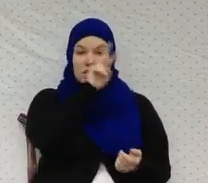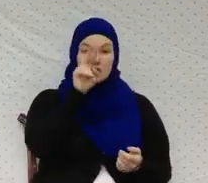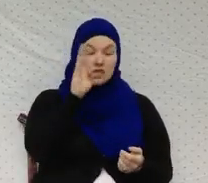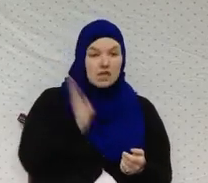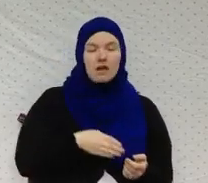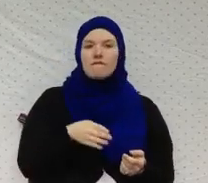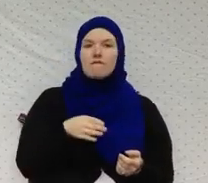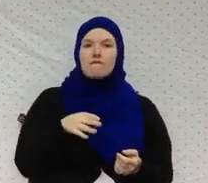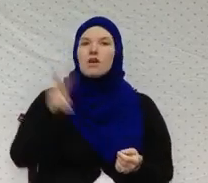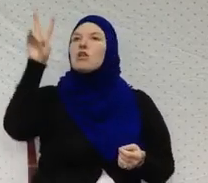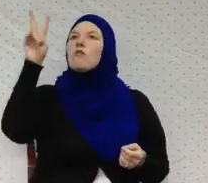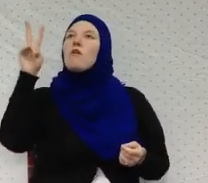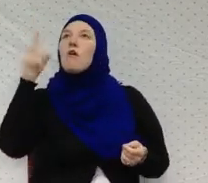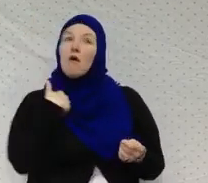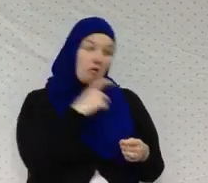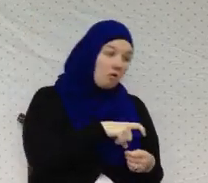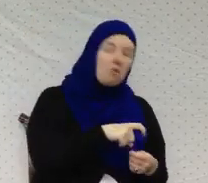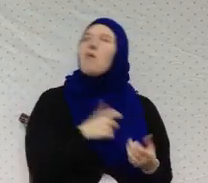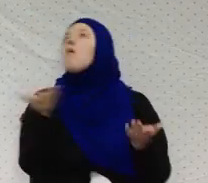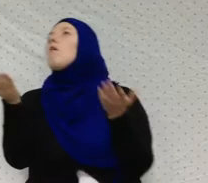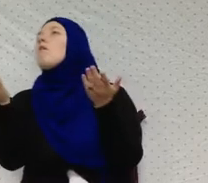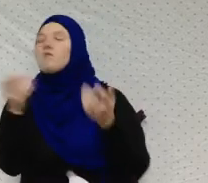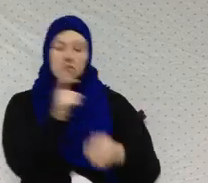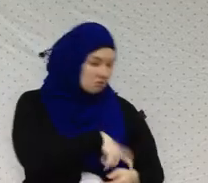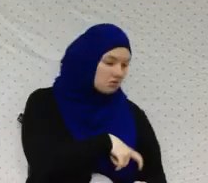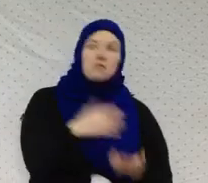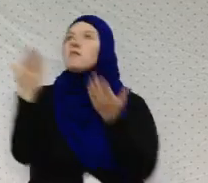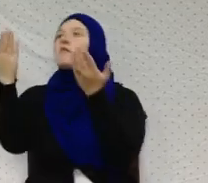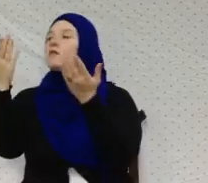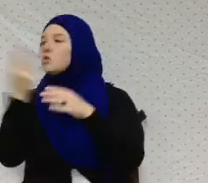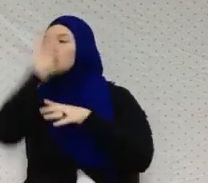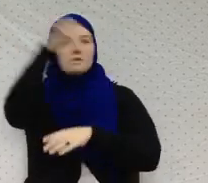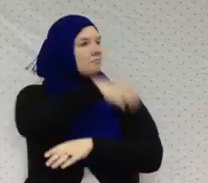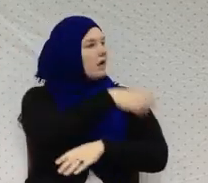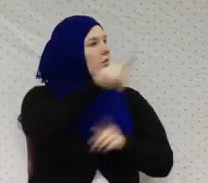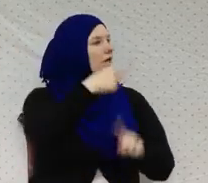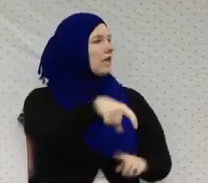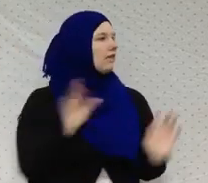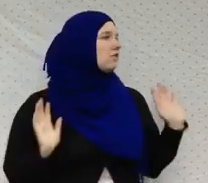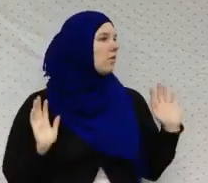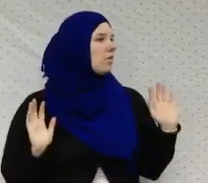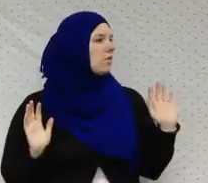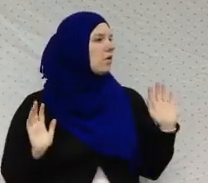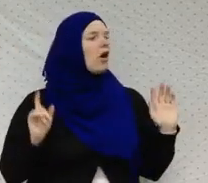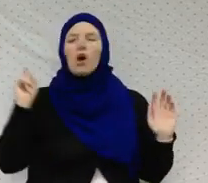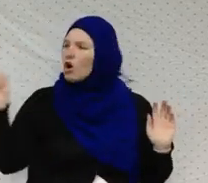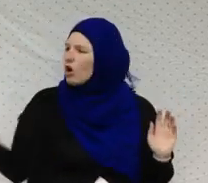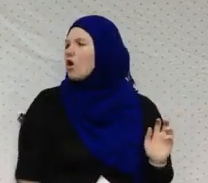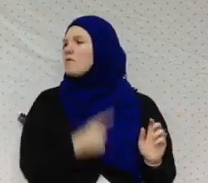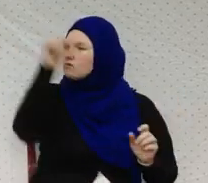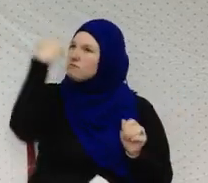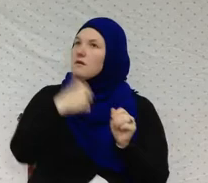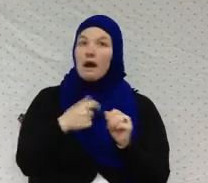at Allah with an opportunist's eye, that I only want to use His power or